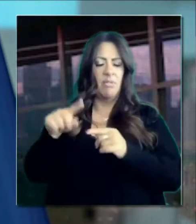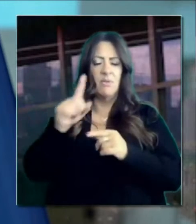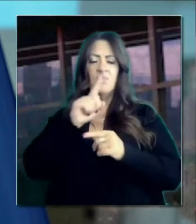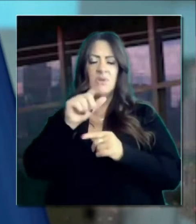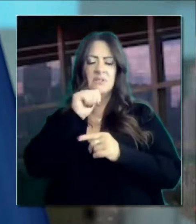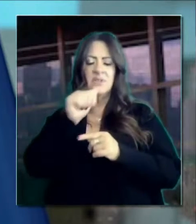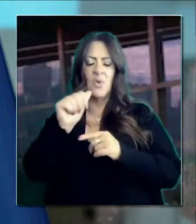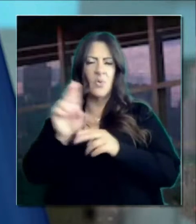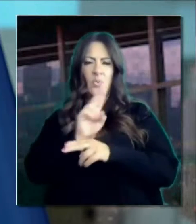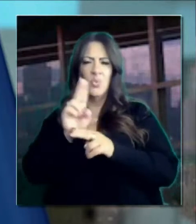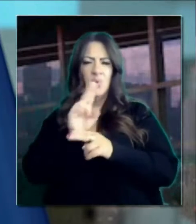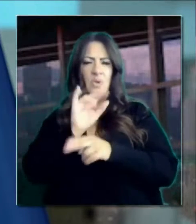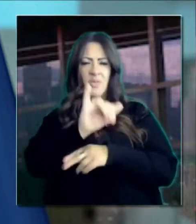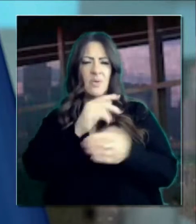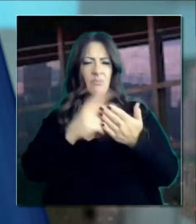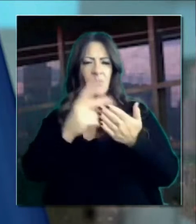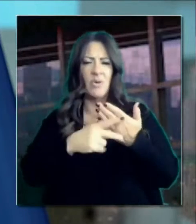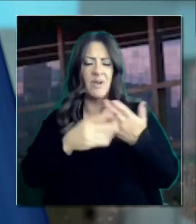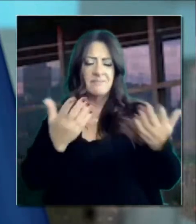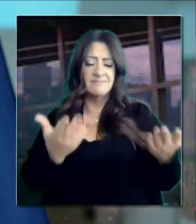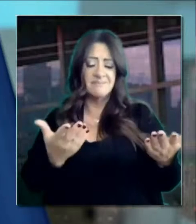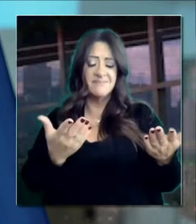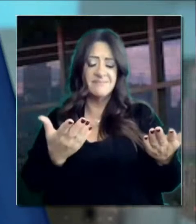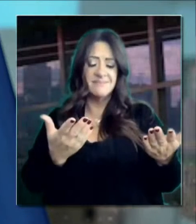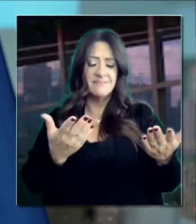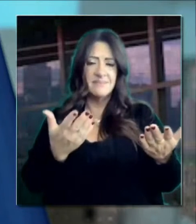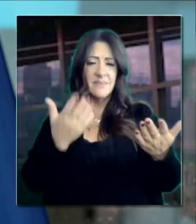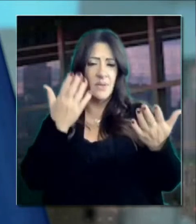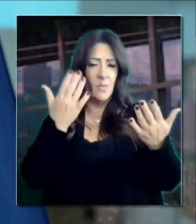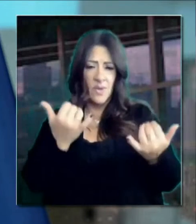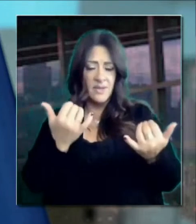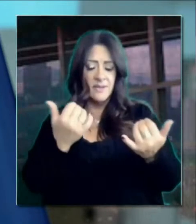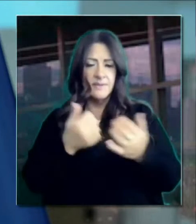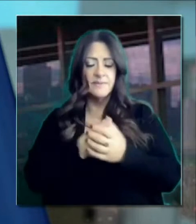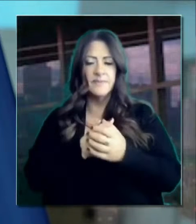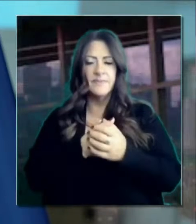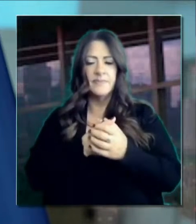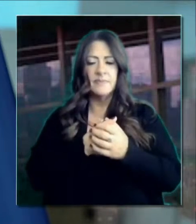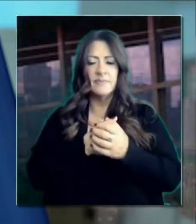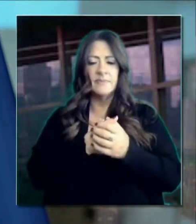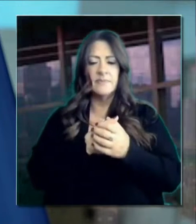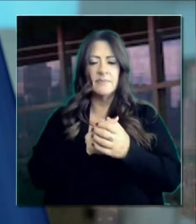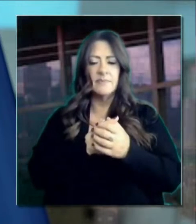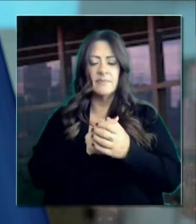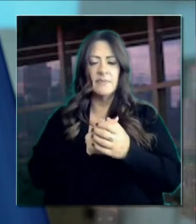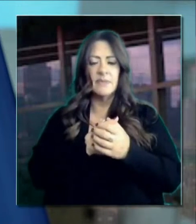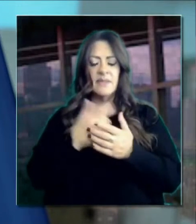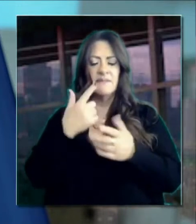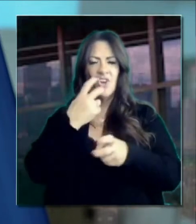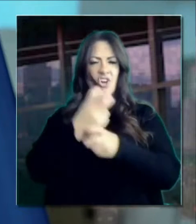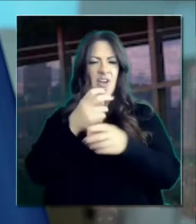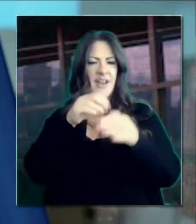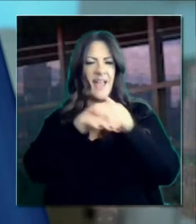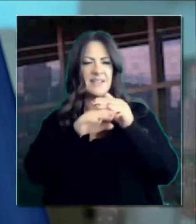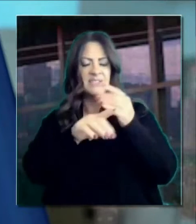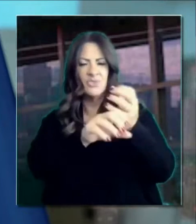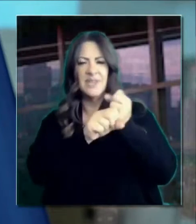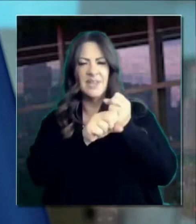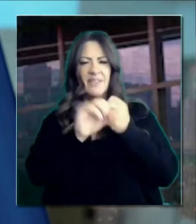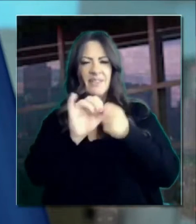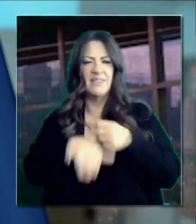workers for the same reasons that I just listed. Farm workers will experience barriers to access, likely more than your